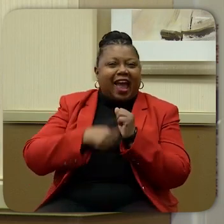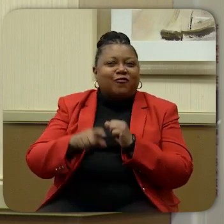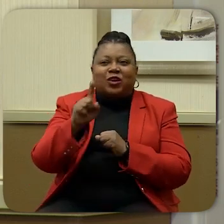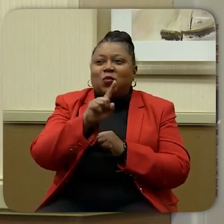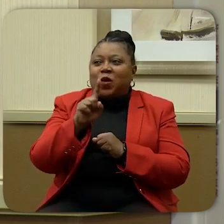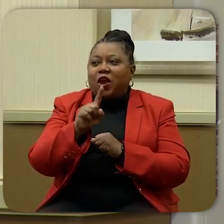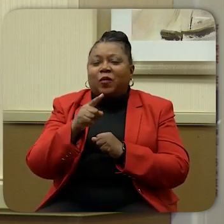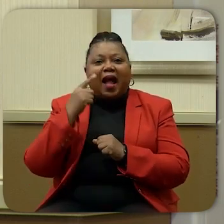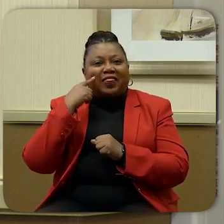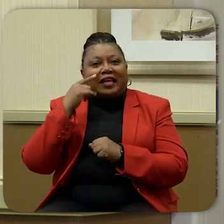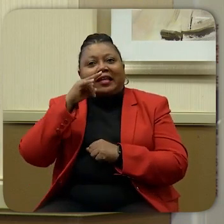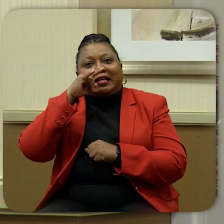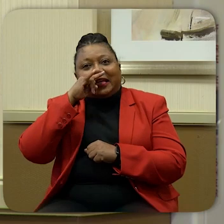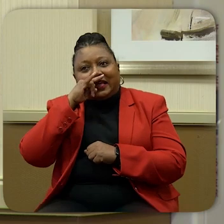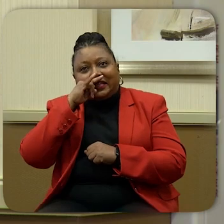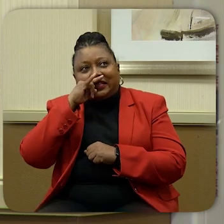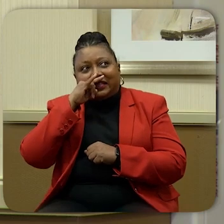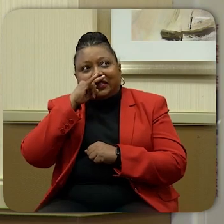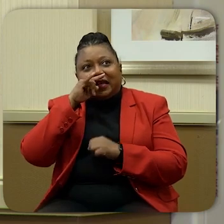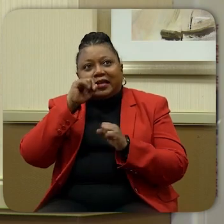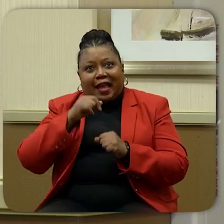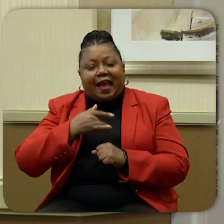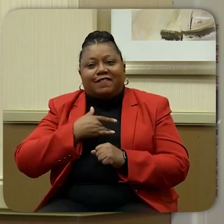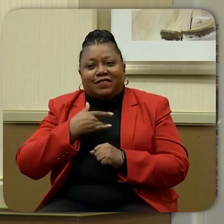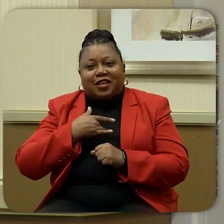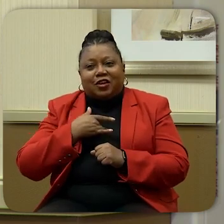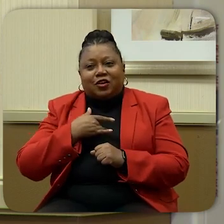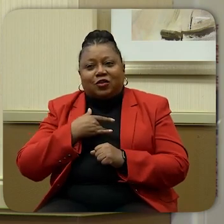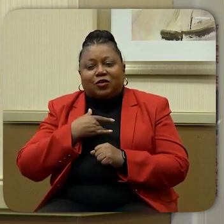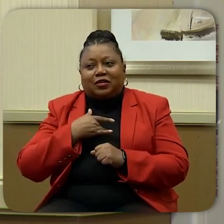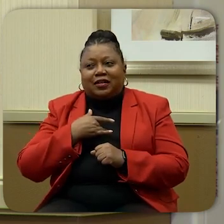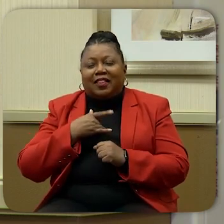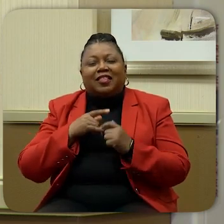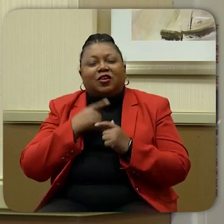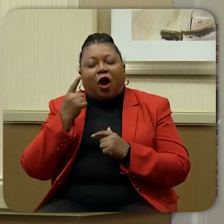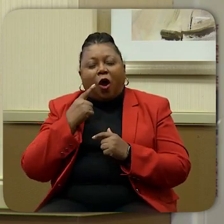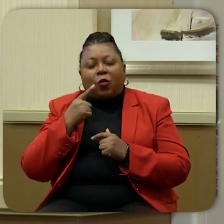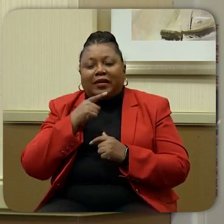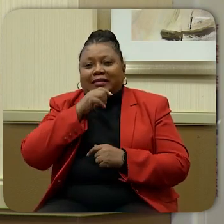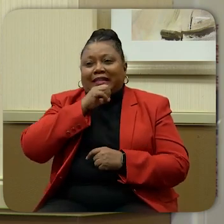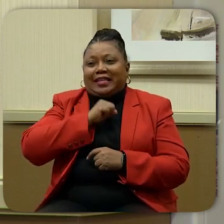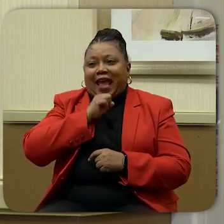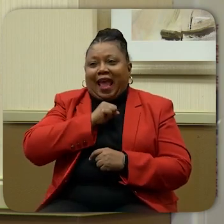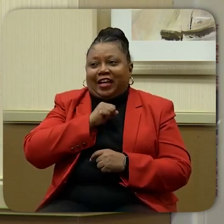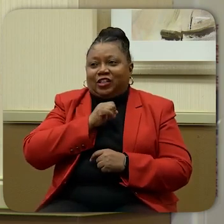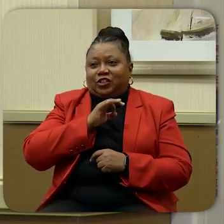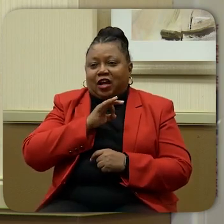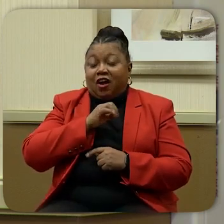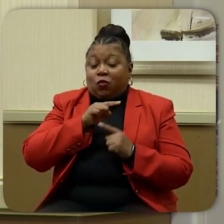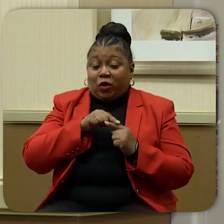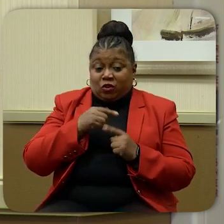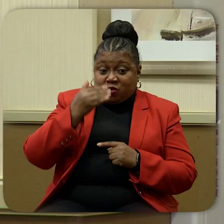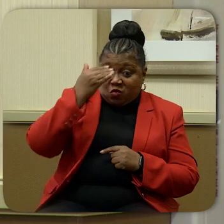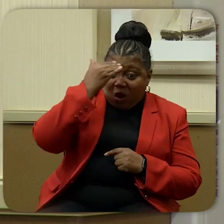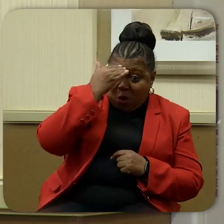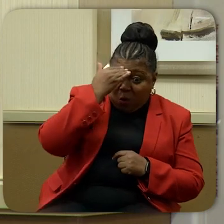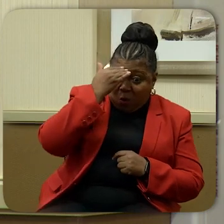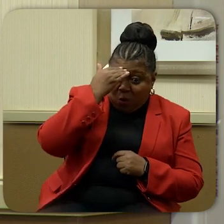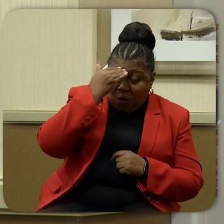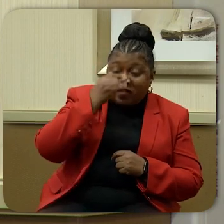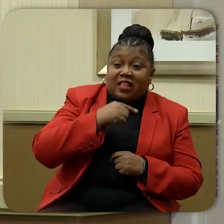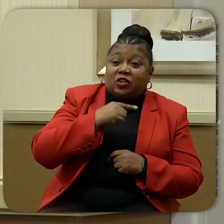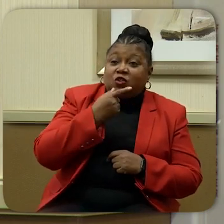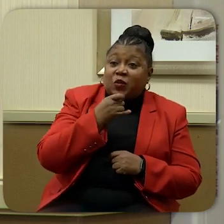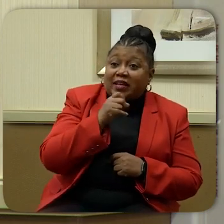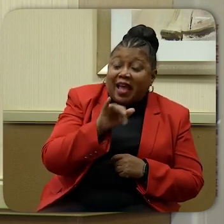everywhere. I think kids can feel more secure because there's always the age of when you know that you're